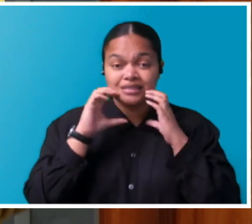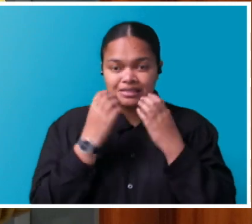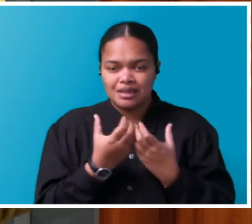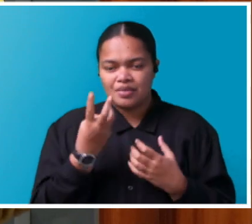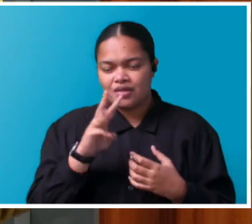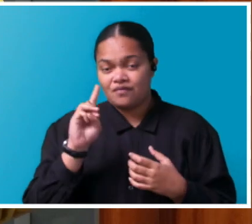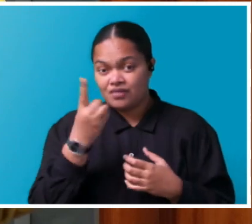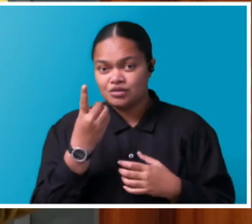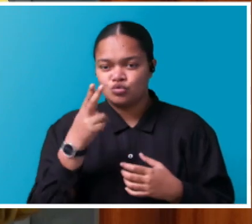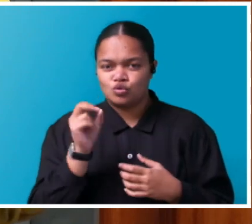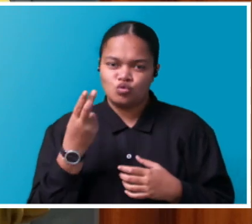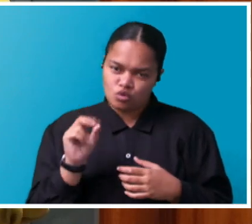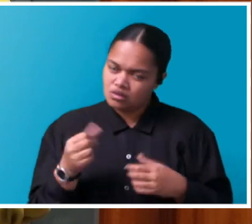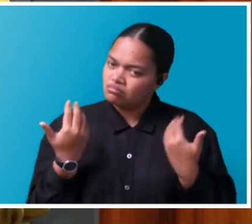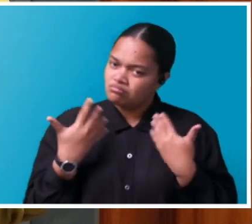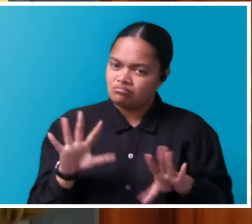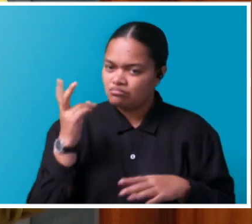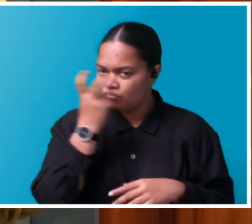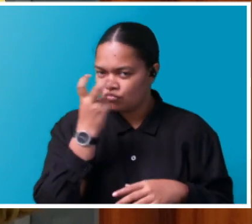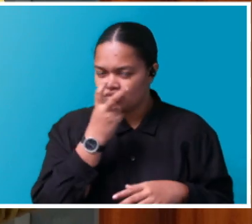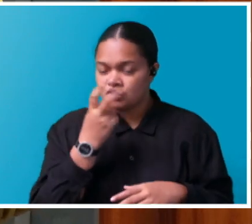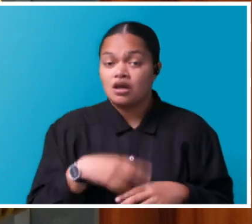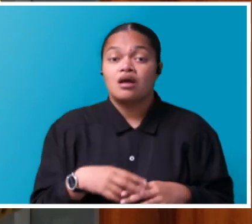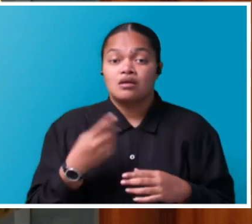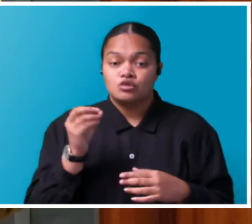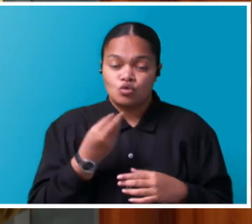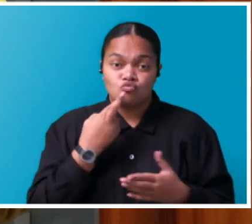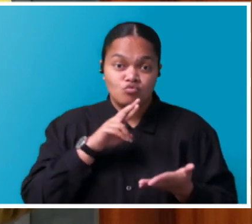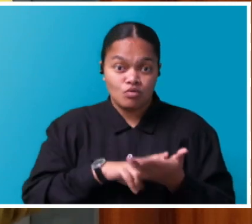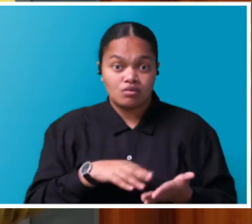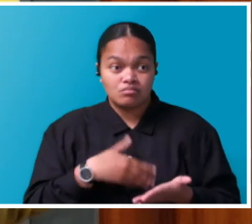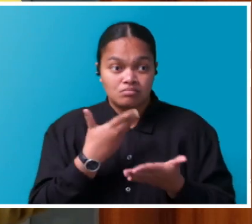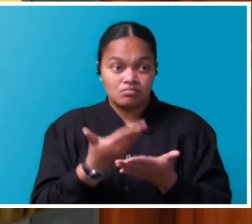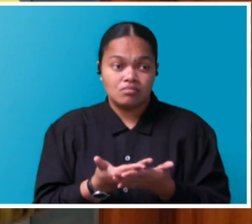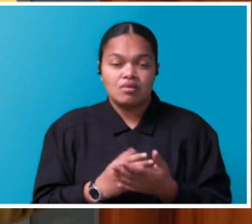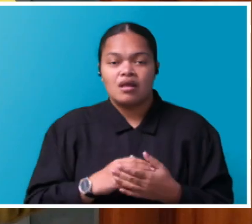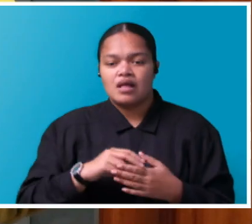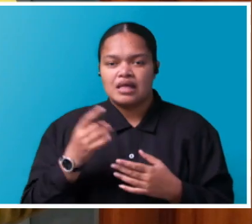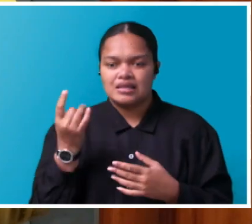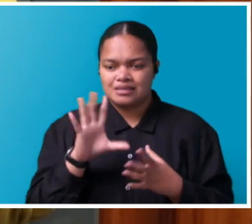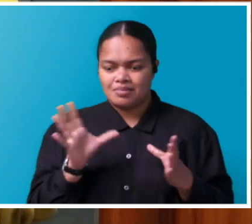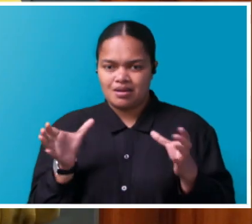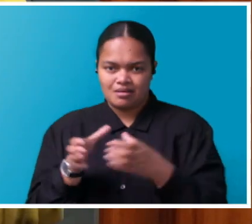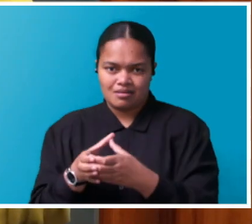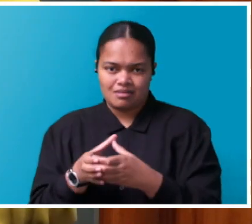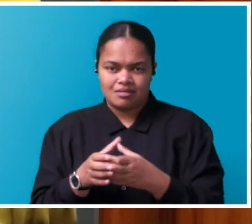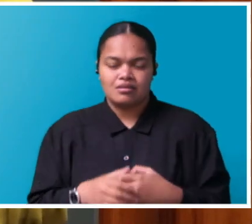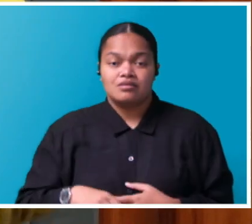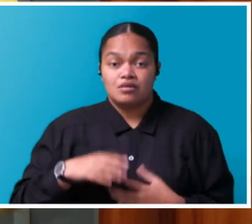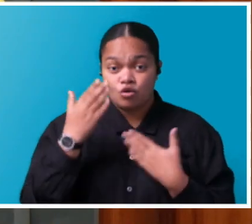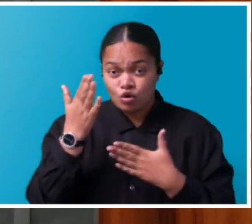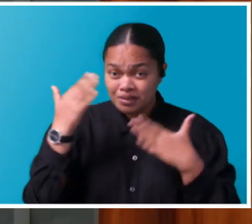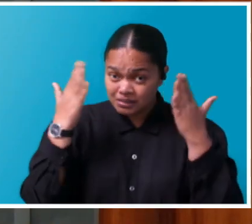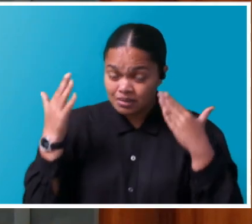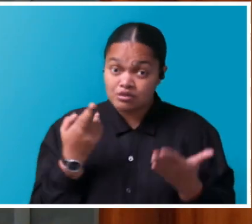has been conducted, and the monitoring report has been audited by an independent third party. Honorable Speaker, the